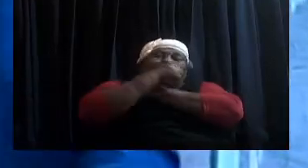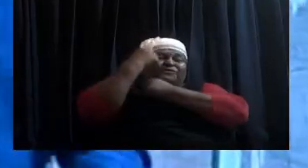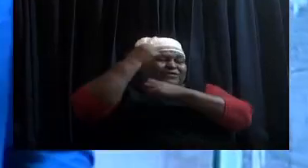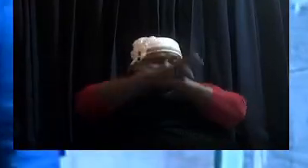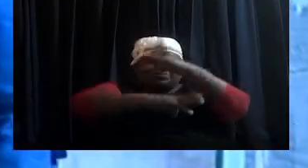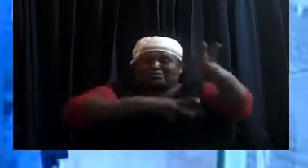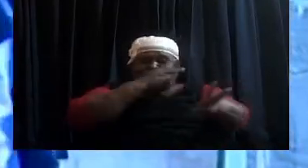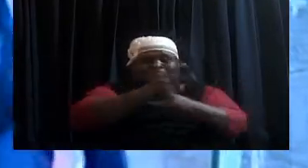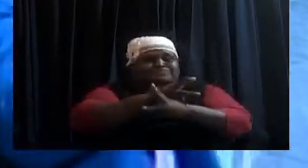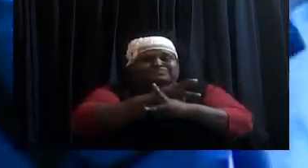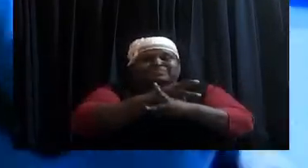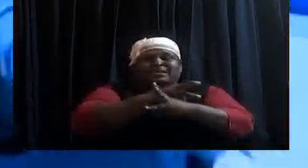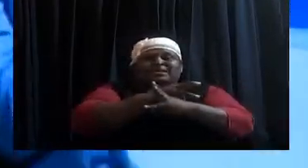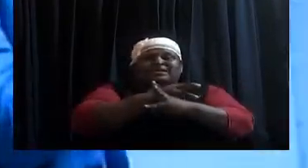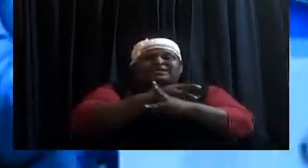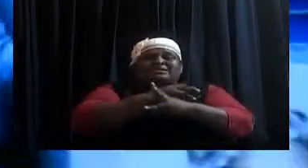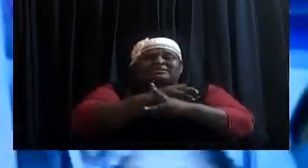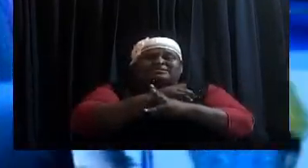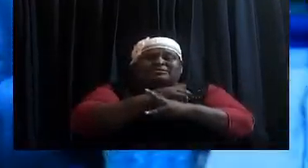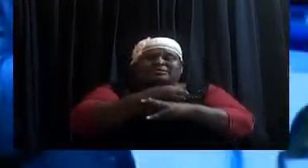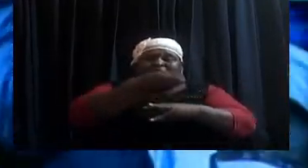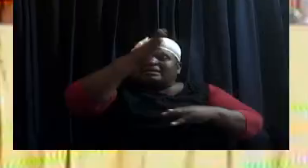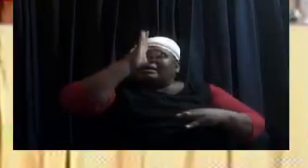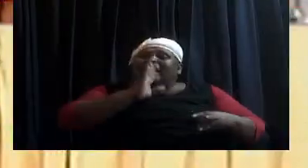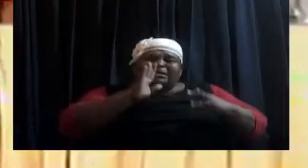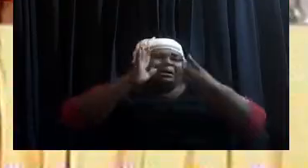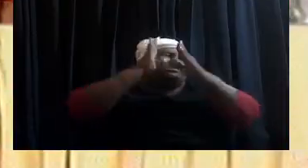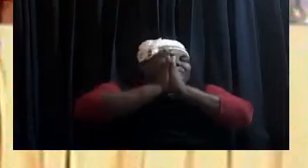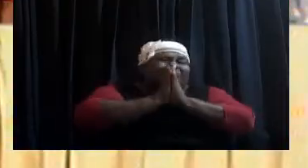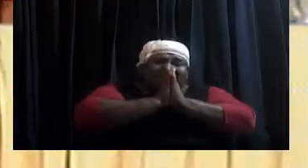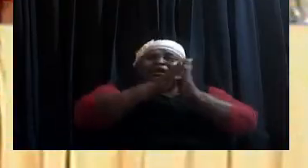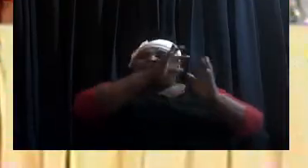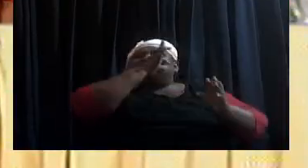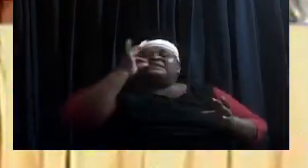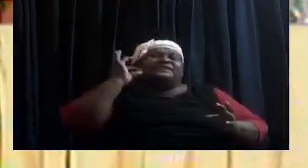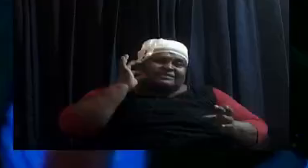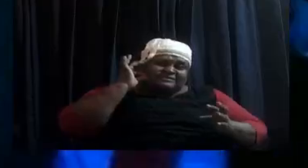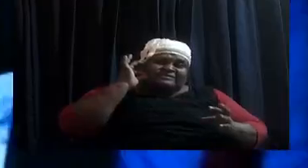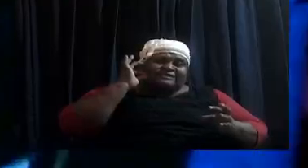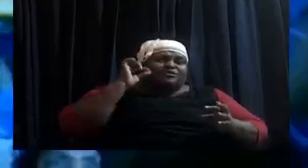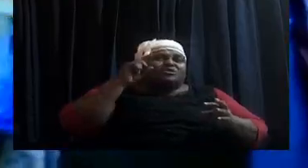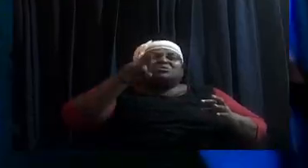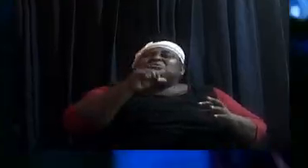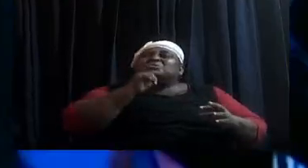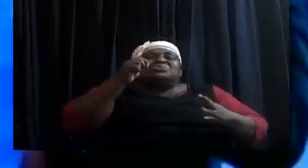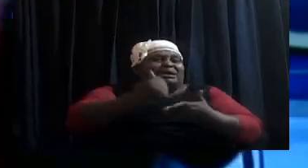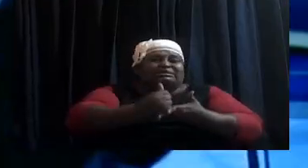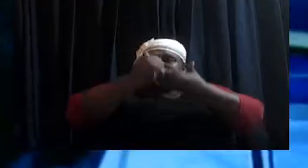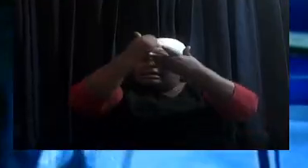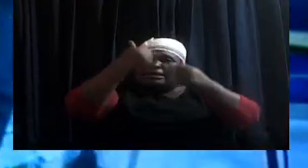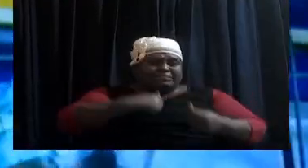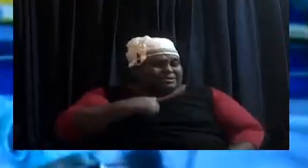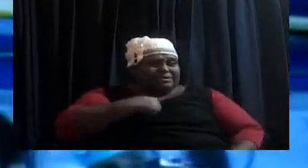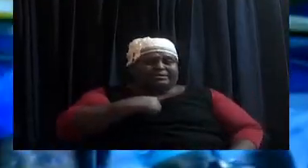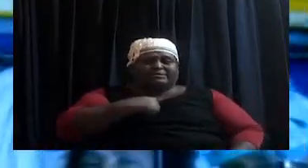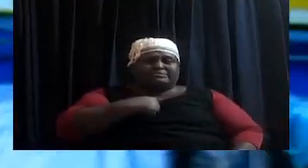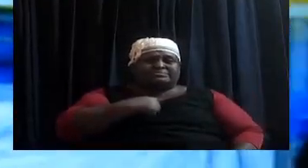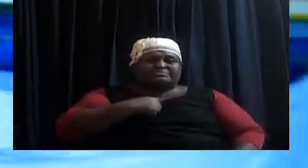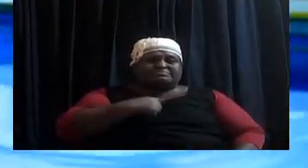world. God, I said, God, I've prayed and fasted, and you have not helped me.